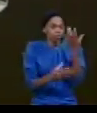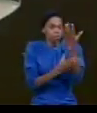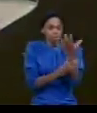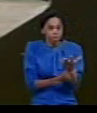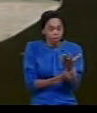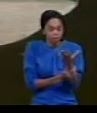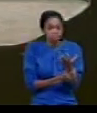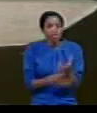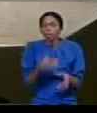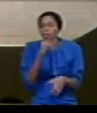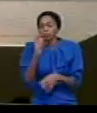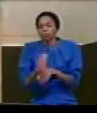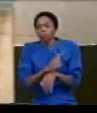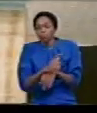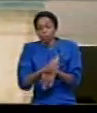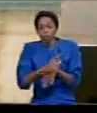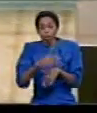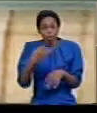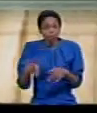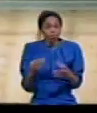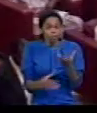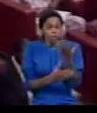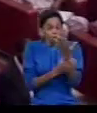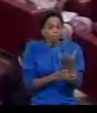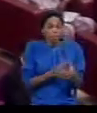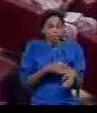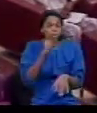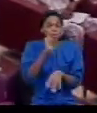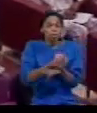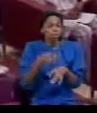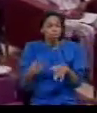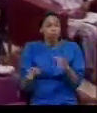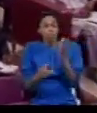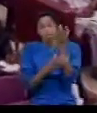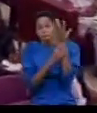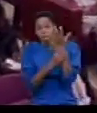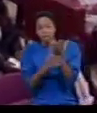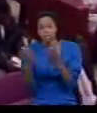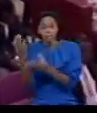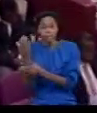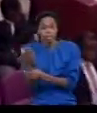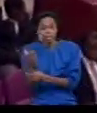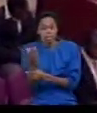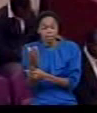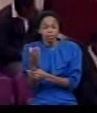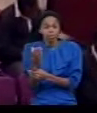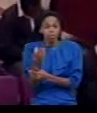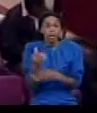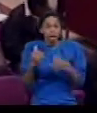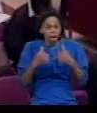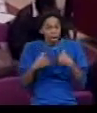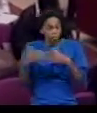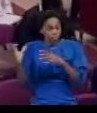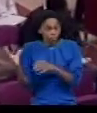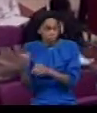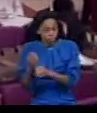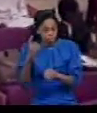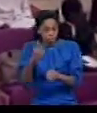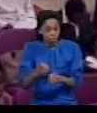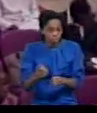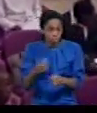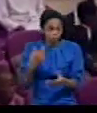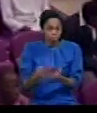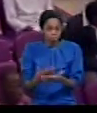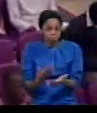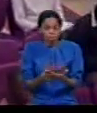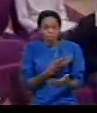labor of his hand and the work of his hand had gotten him money. And then he now